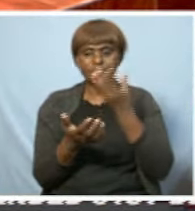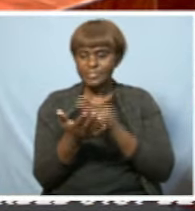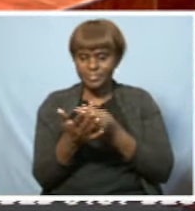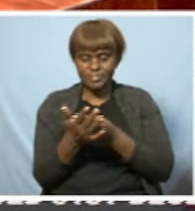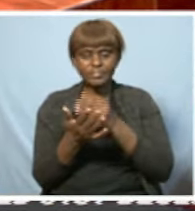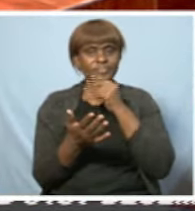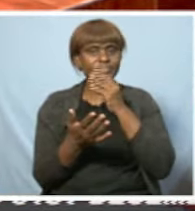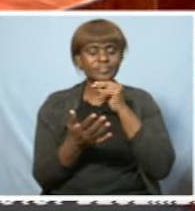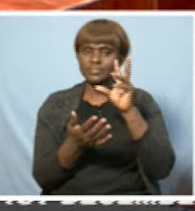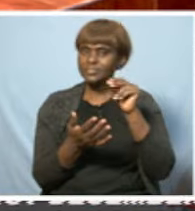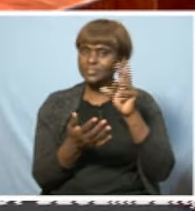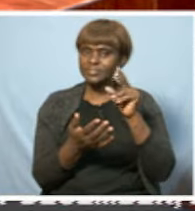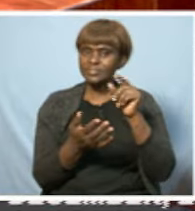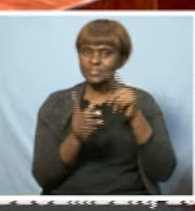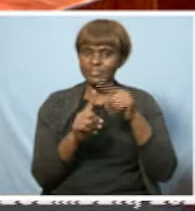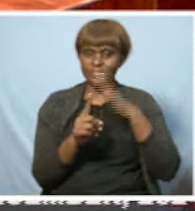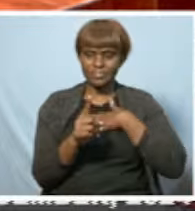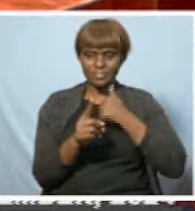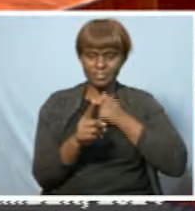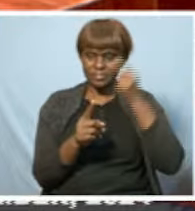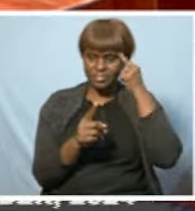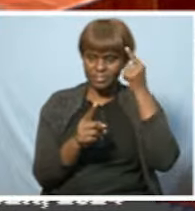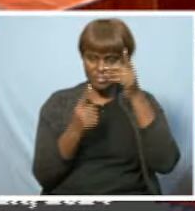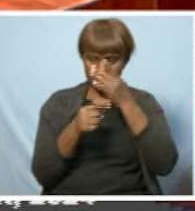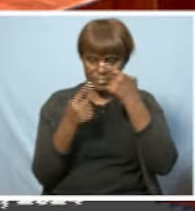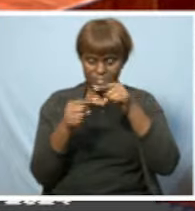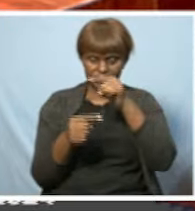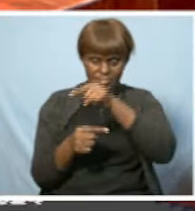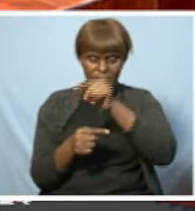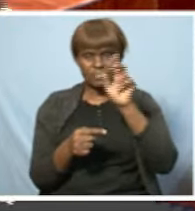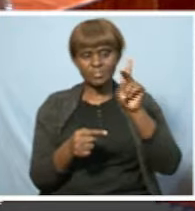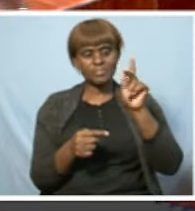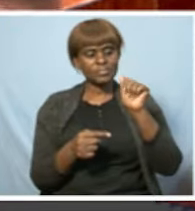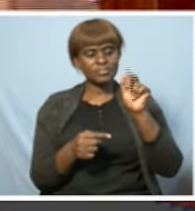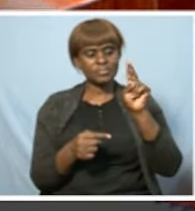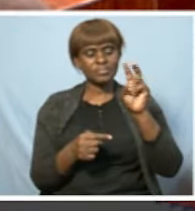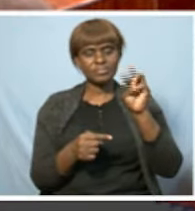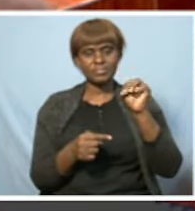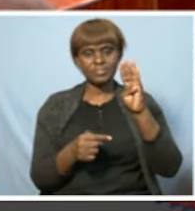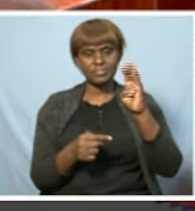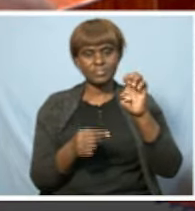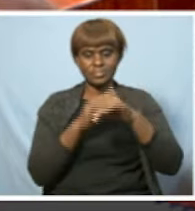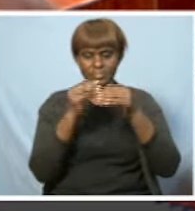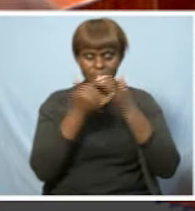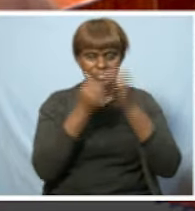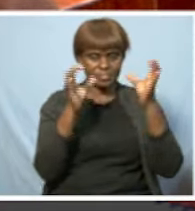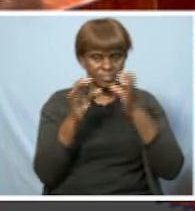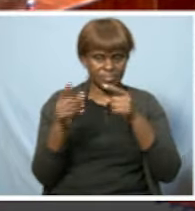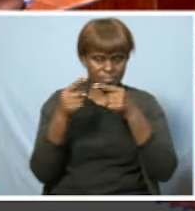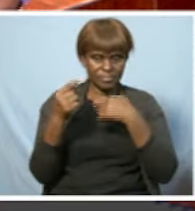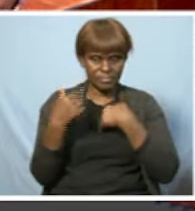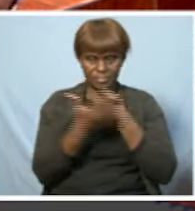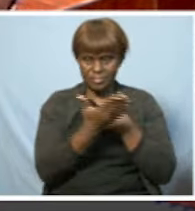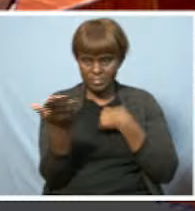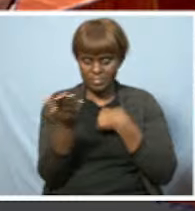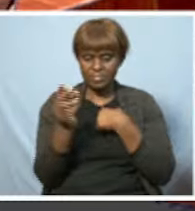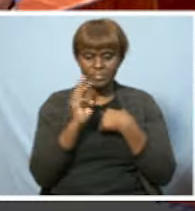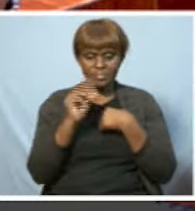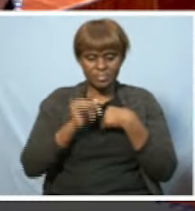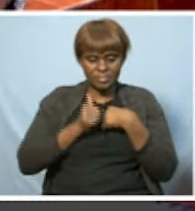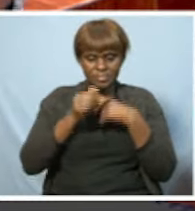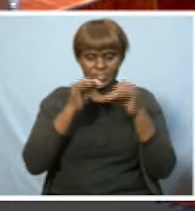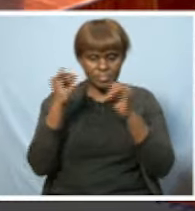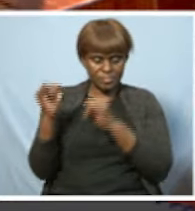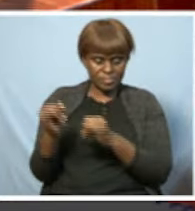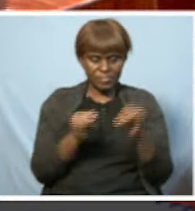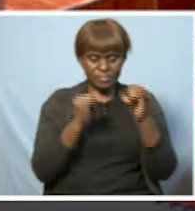man, but I think what is happening to Kaombwe is happening to all the councils. We are